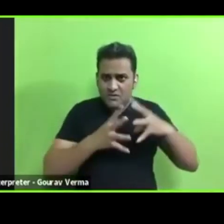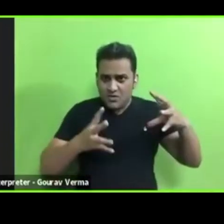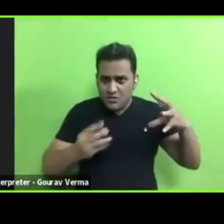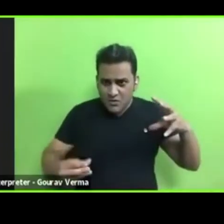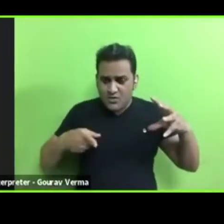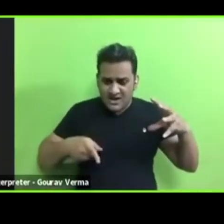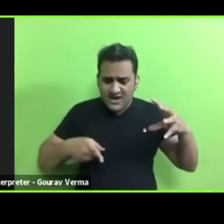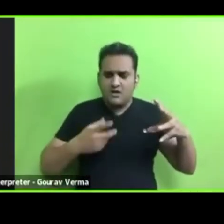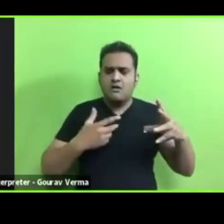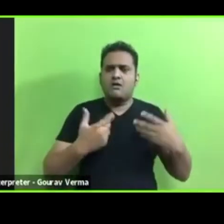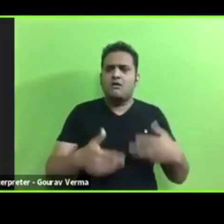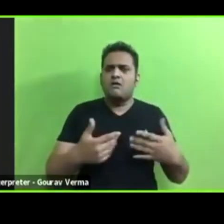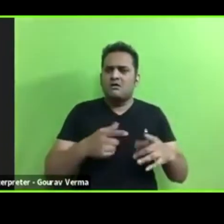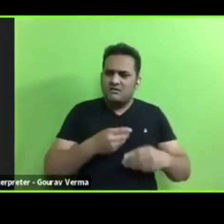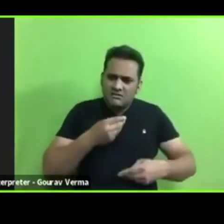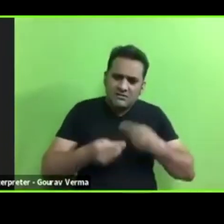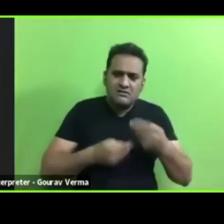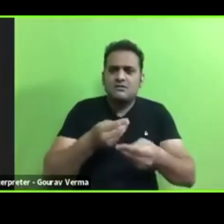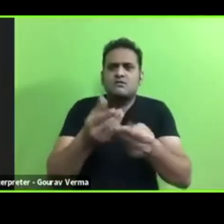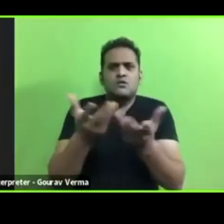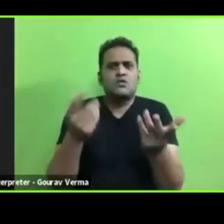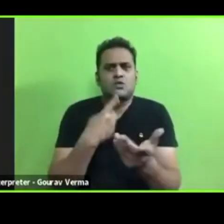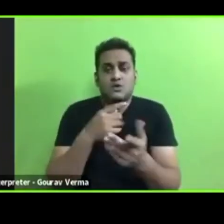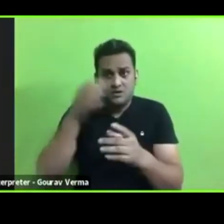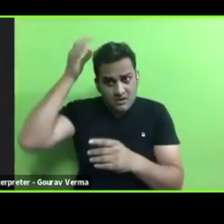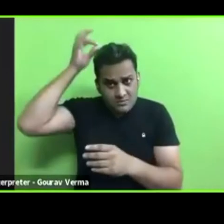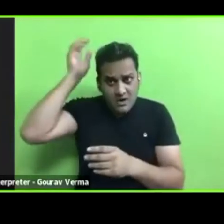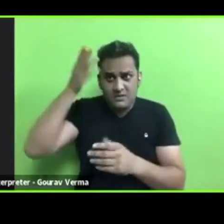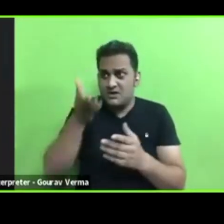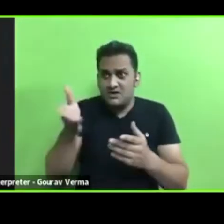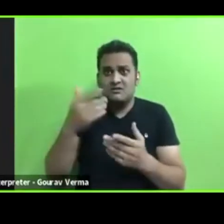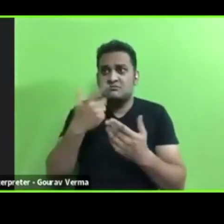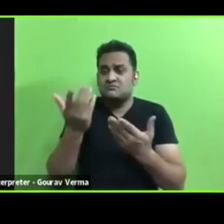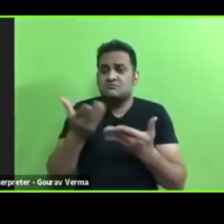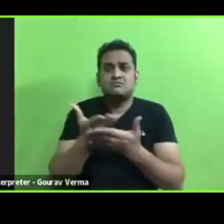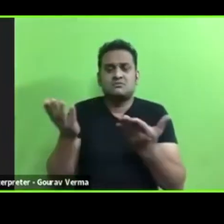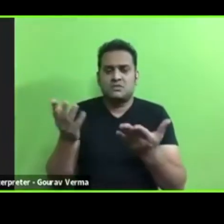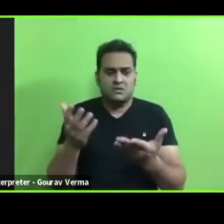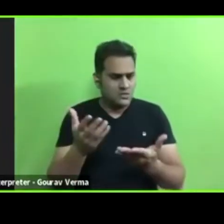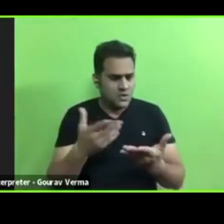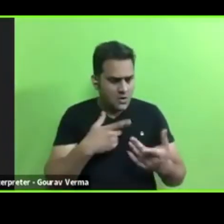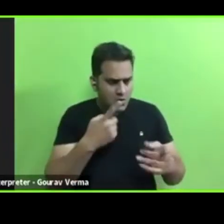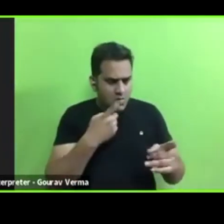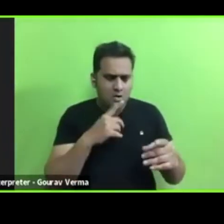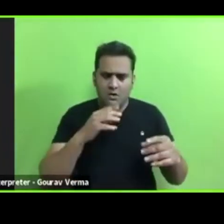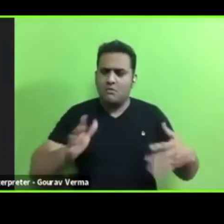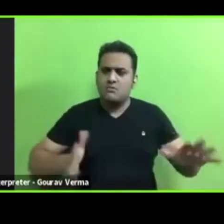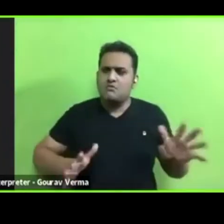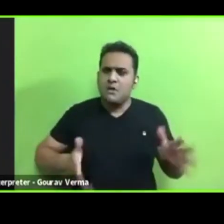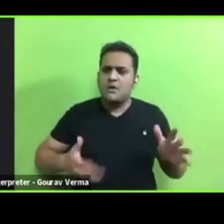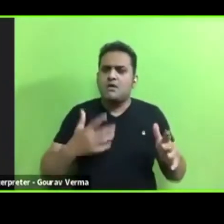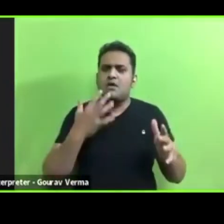a form that allows the Brahmin mridangist to say, wow, I can create magic. And for us